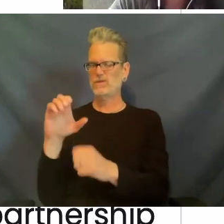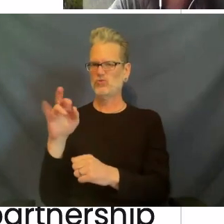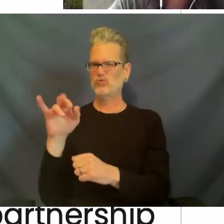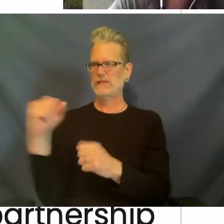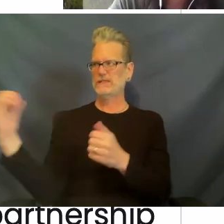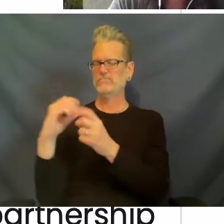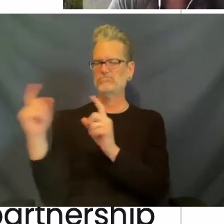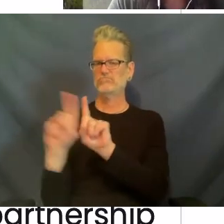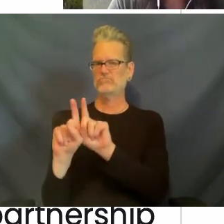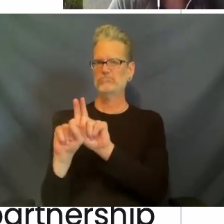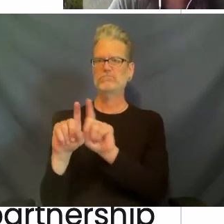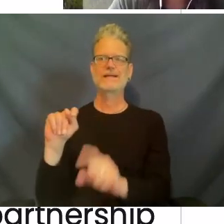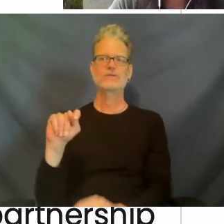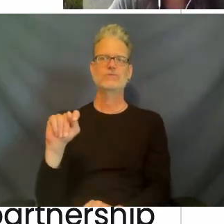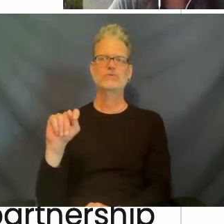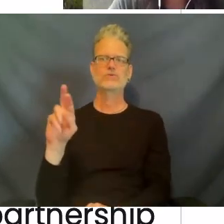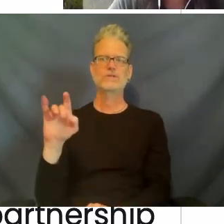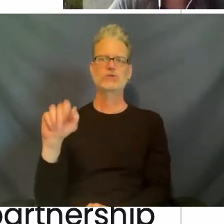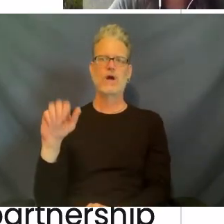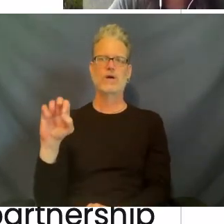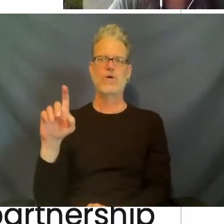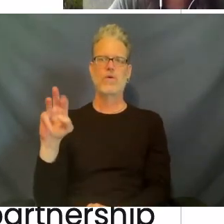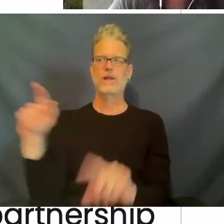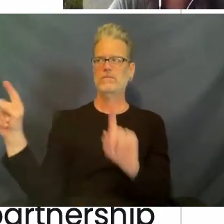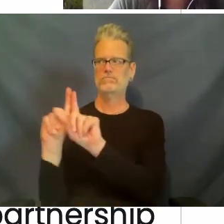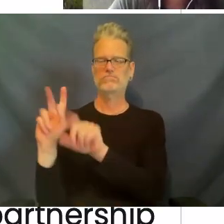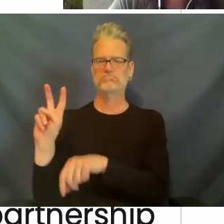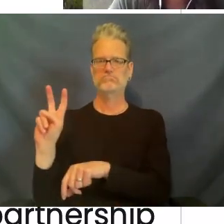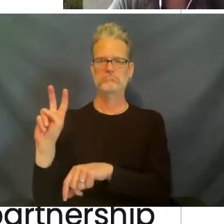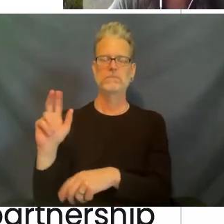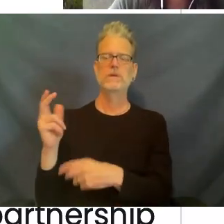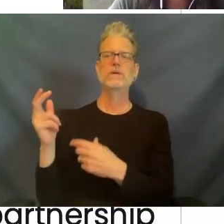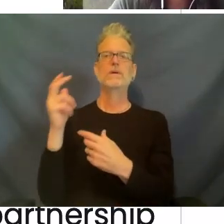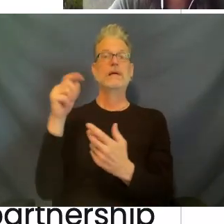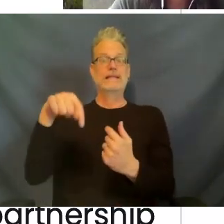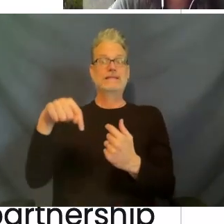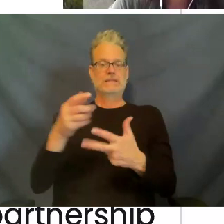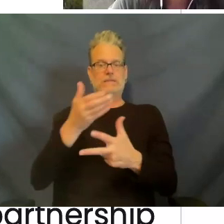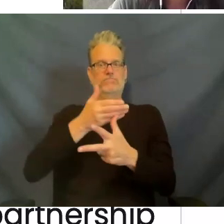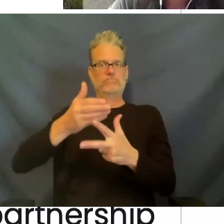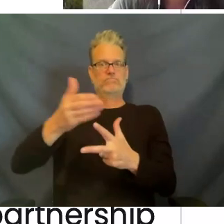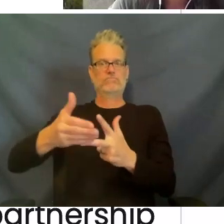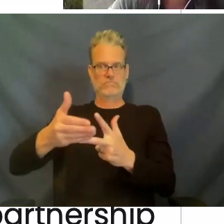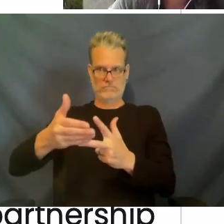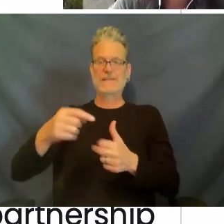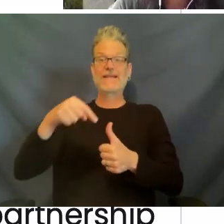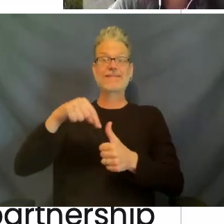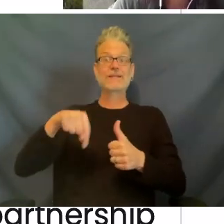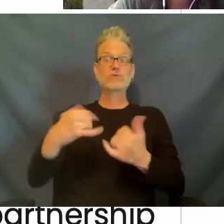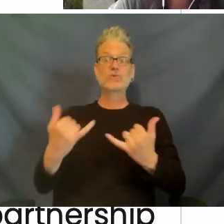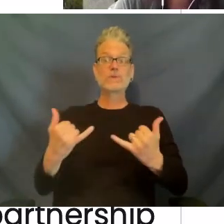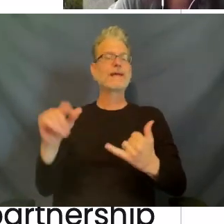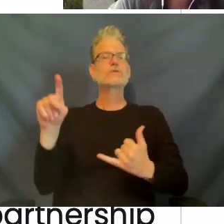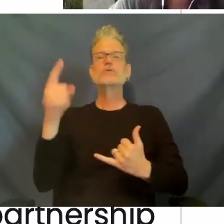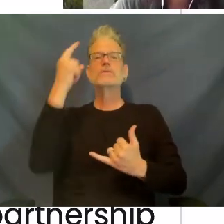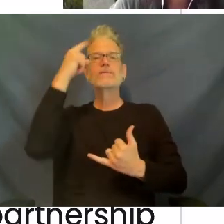Tasha Caldwell. As Emery mentioned, this webinar is part of a series, and this session is only intended to provide a